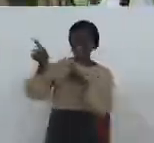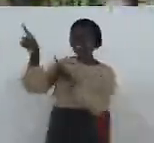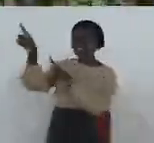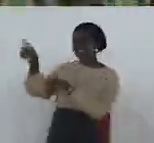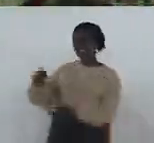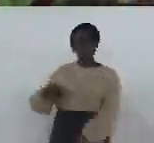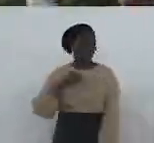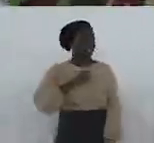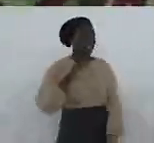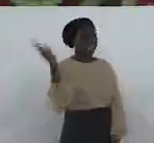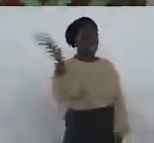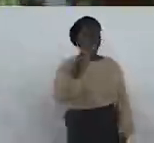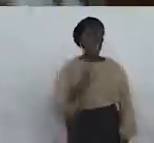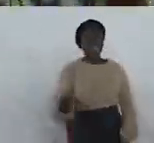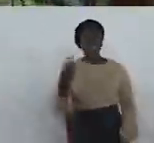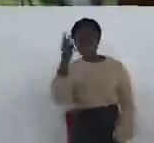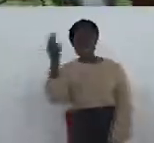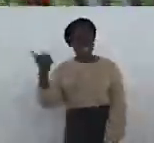Jehova